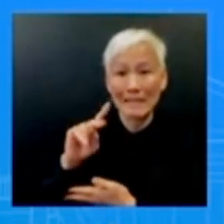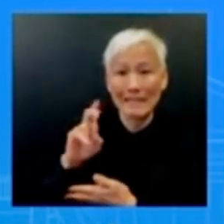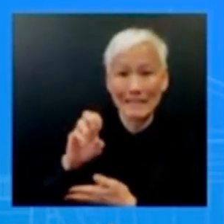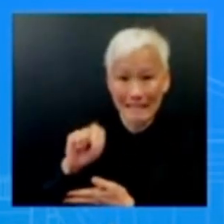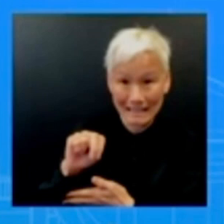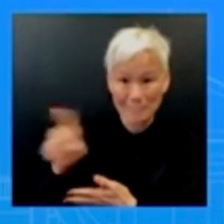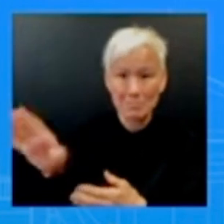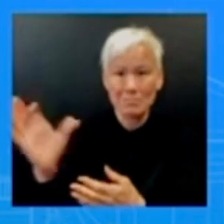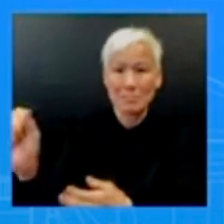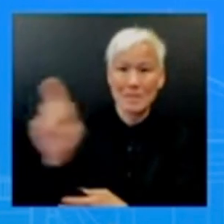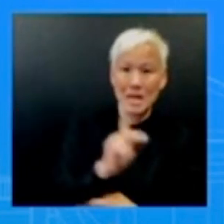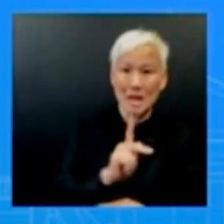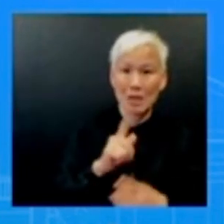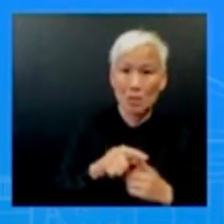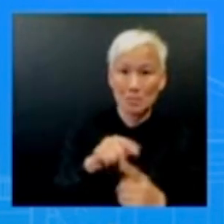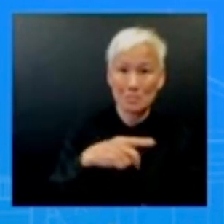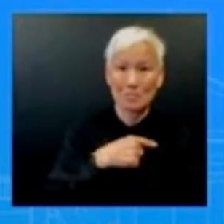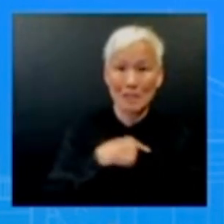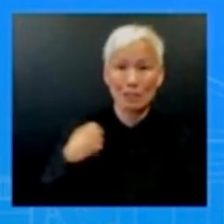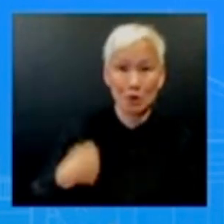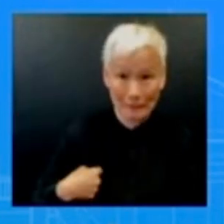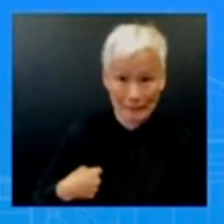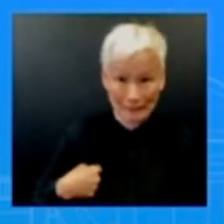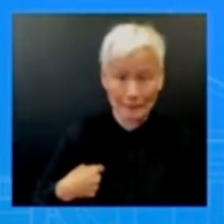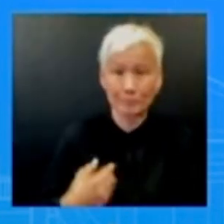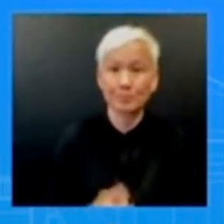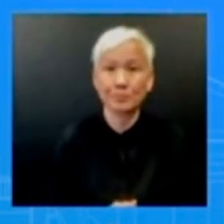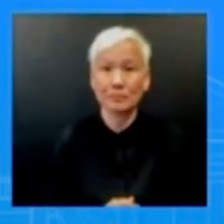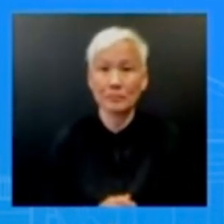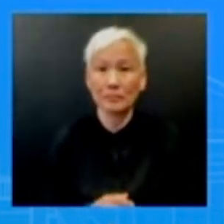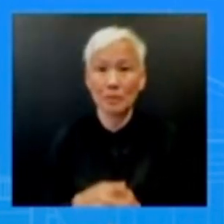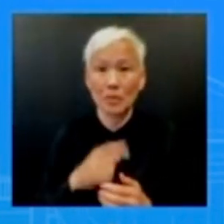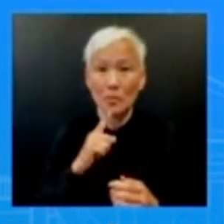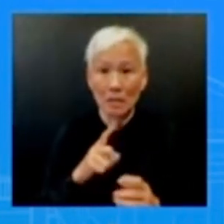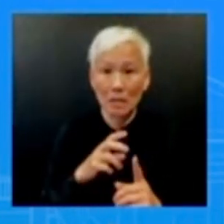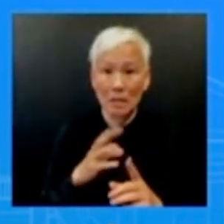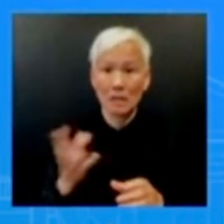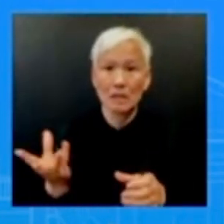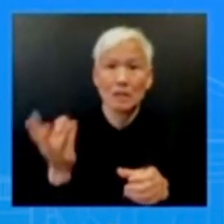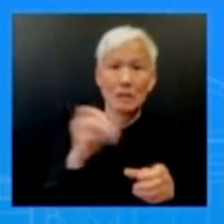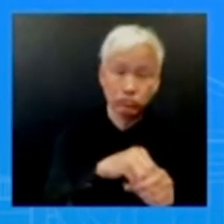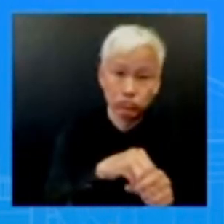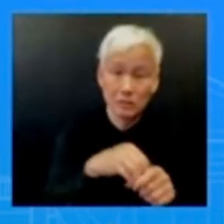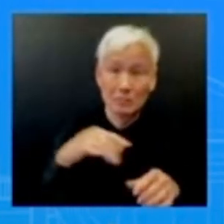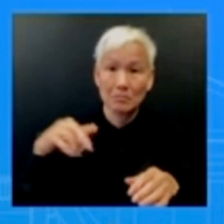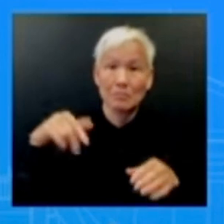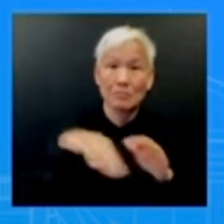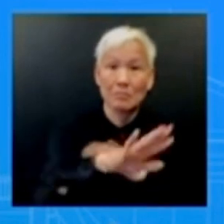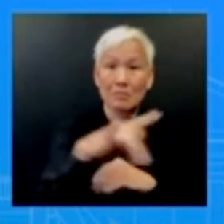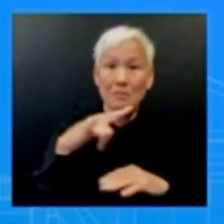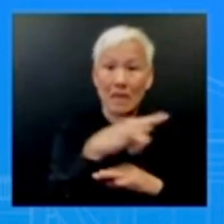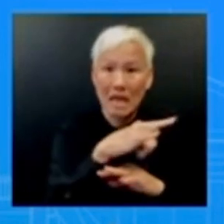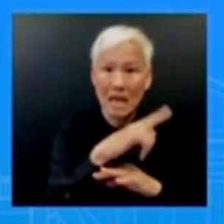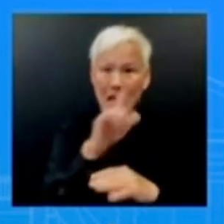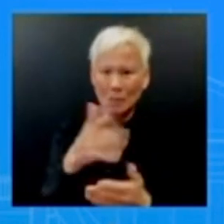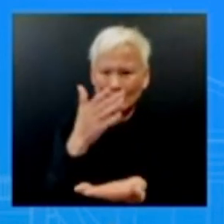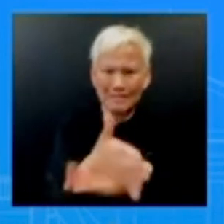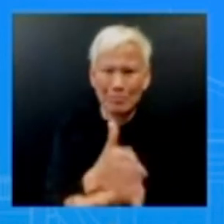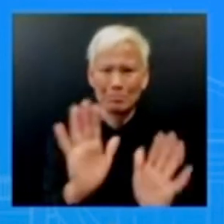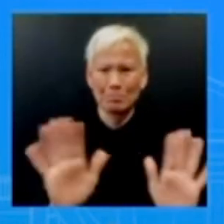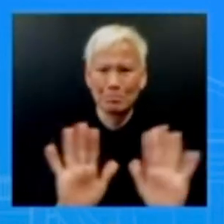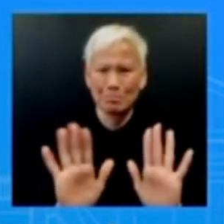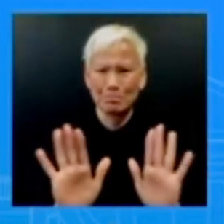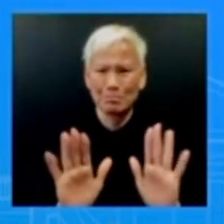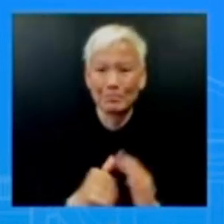when we had to pull that visit back and postpone it. And as I said, we're having active discussions with the PRC right now about the potential